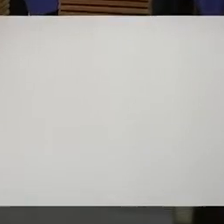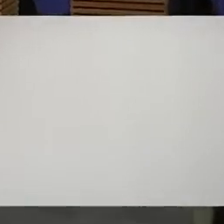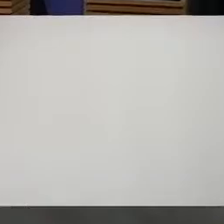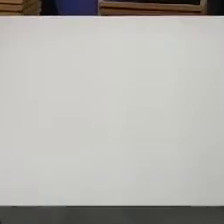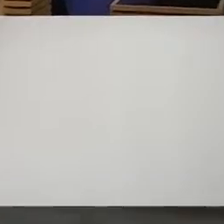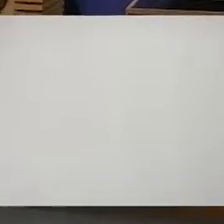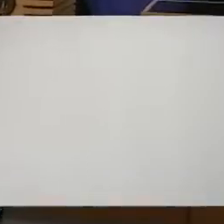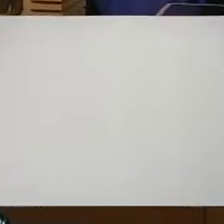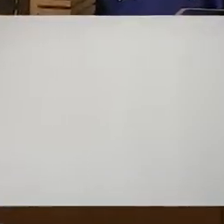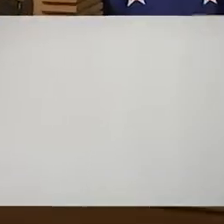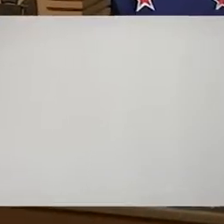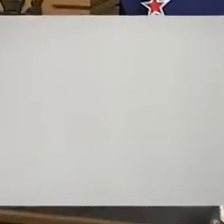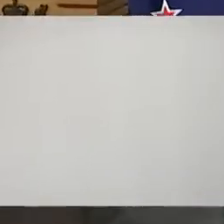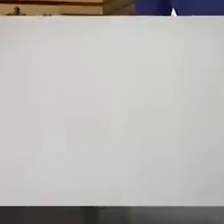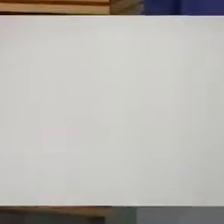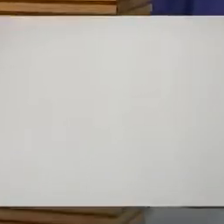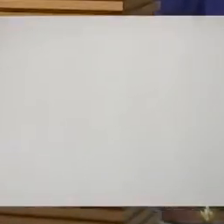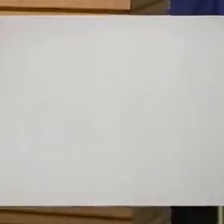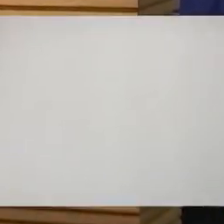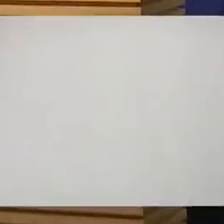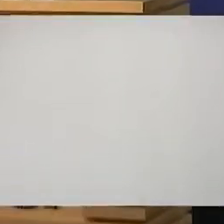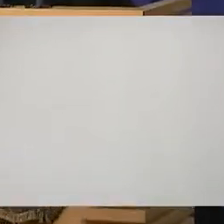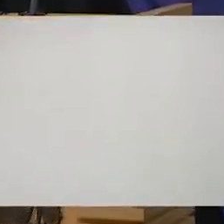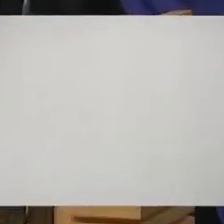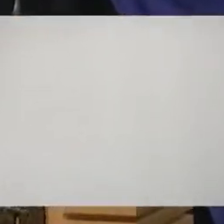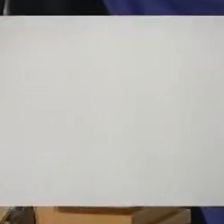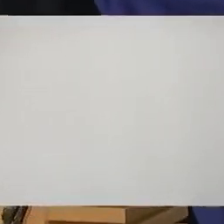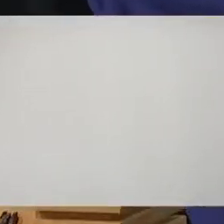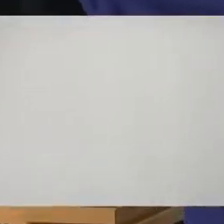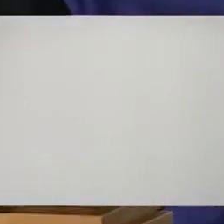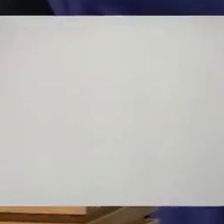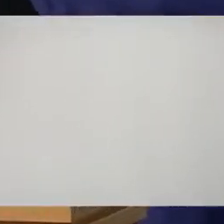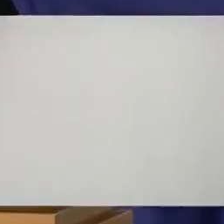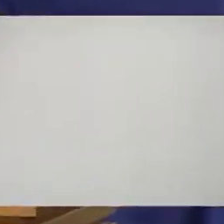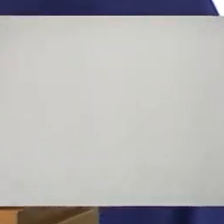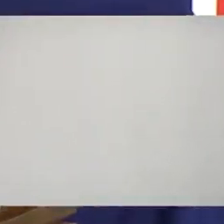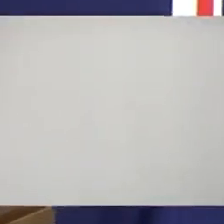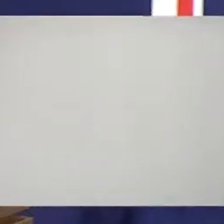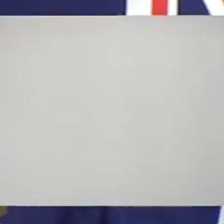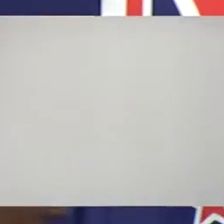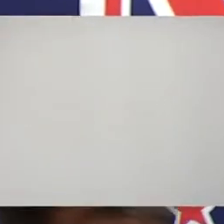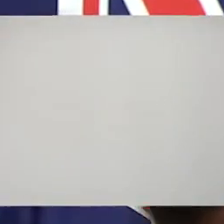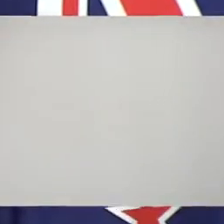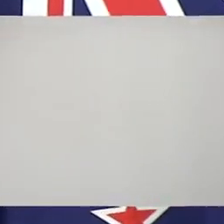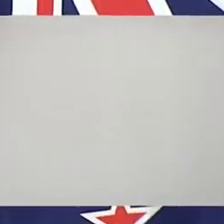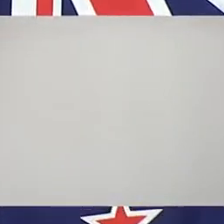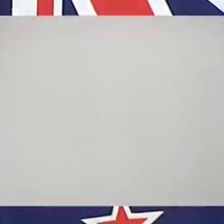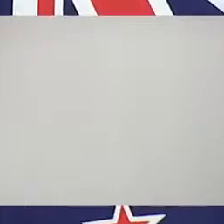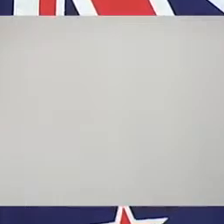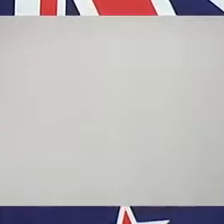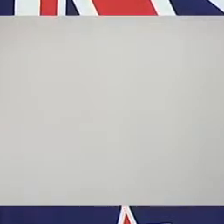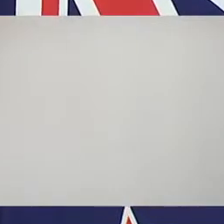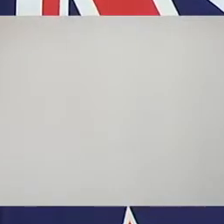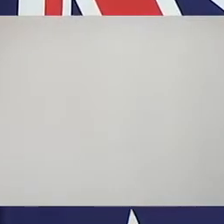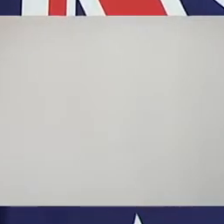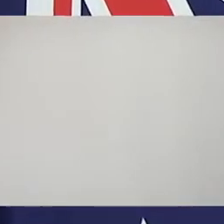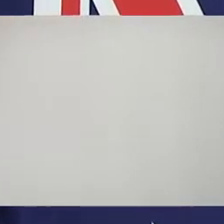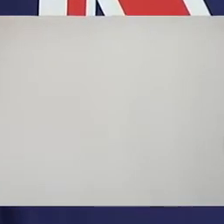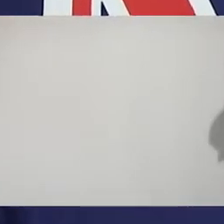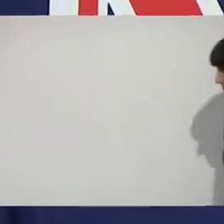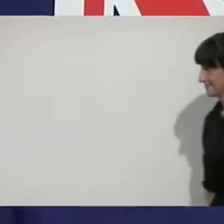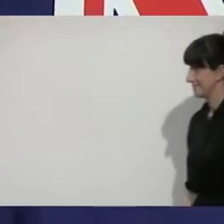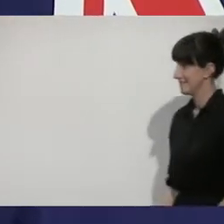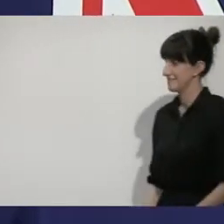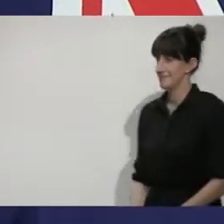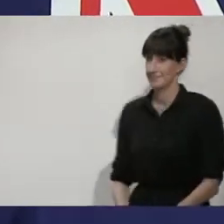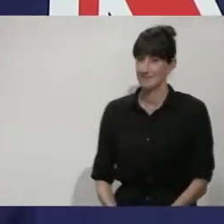The Independent Police Conduct Authority ruled the force used was necessary in the circumstances. However, some officers breached.